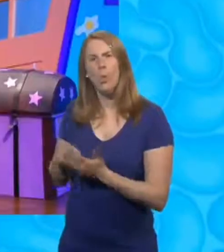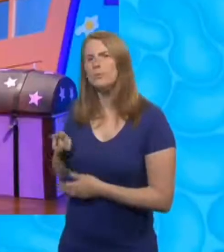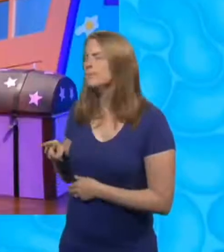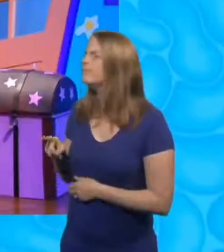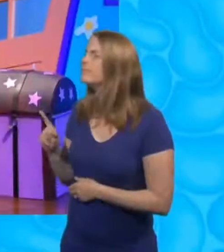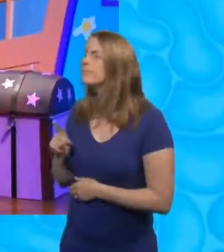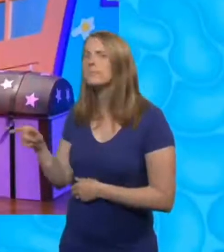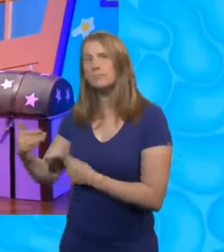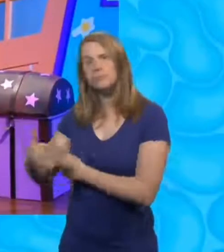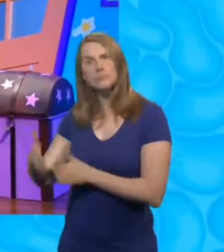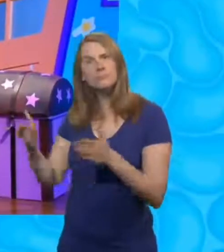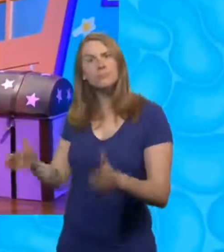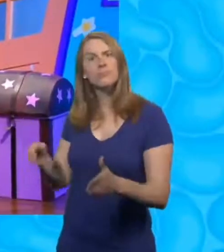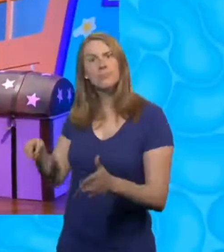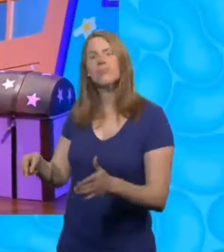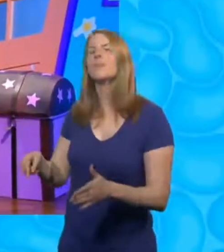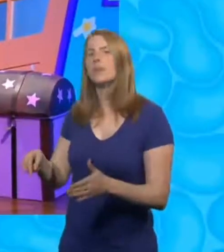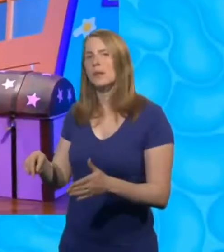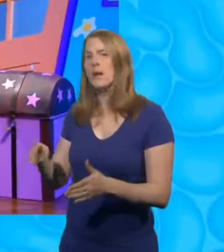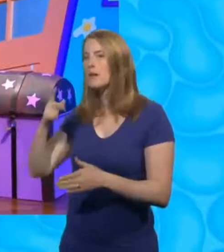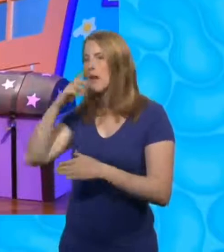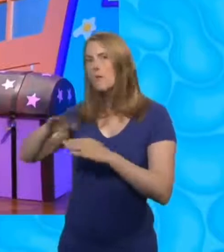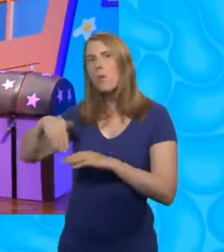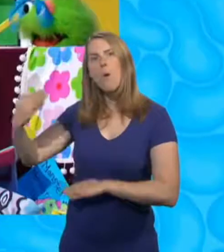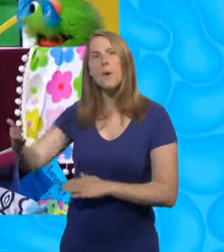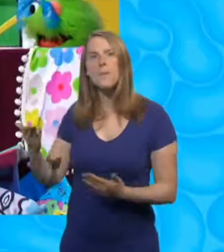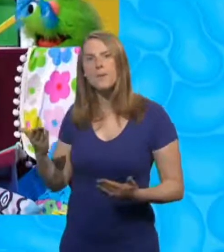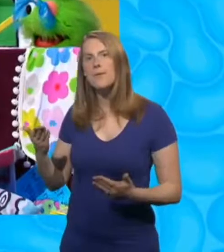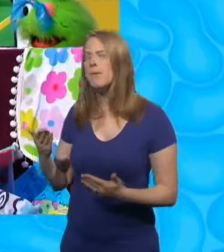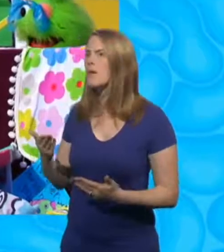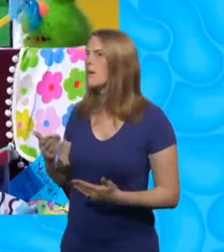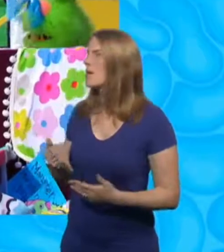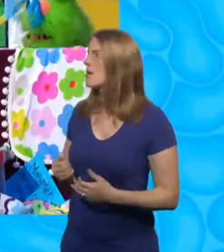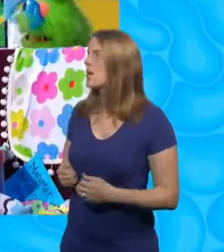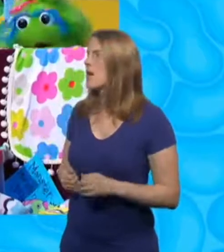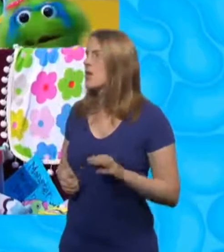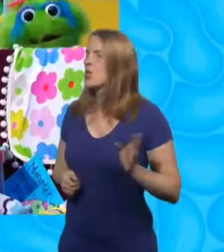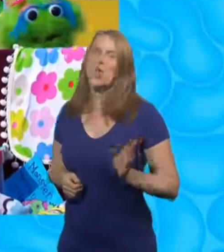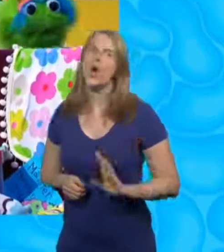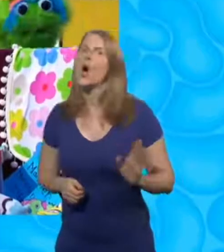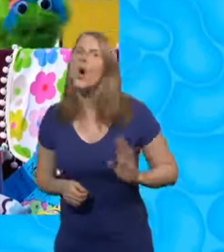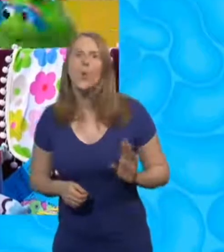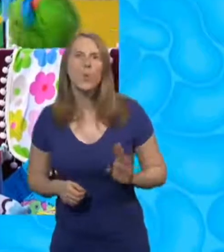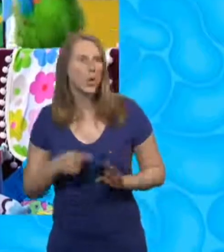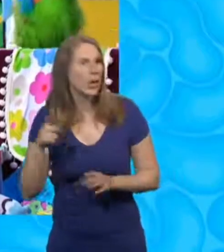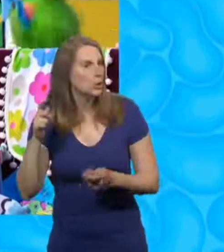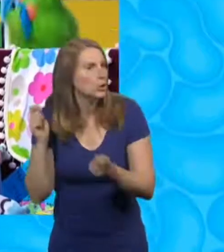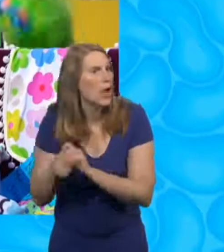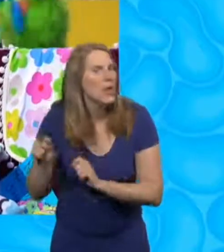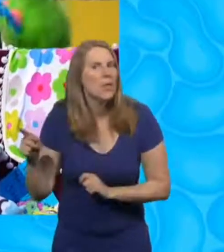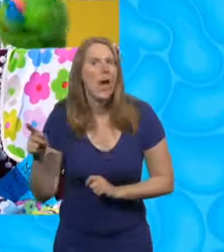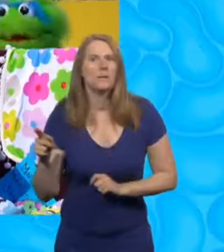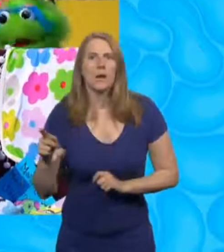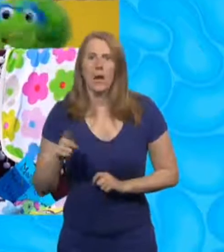says, open the trunk of muddle and junk. Oh, no, little monster. You